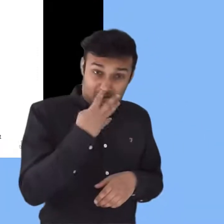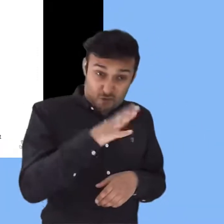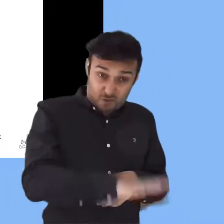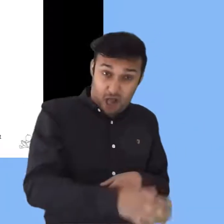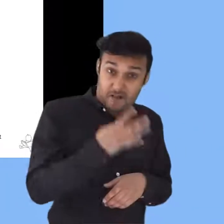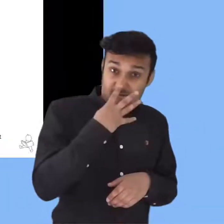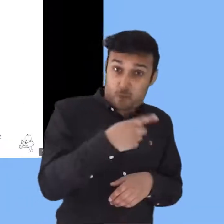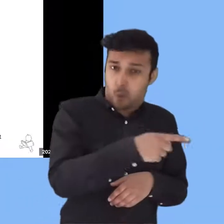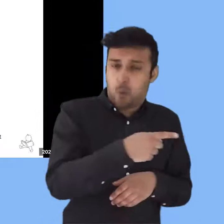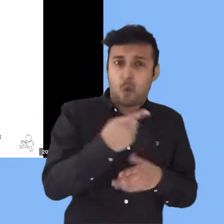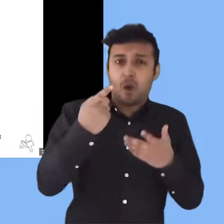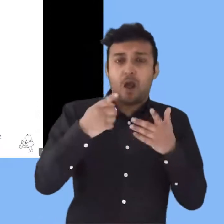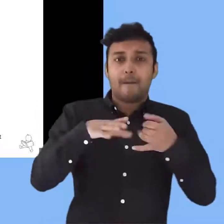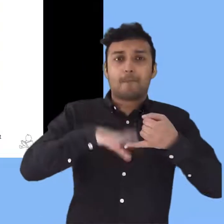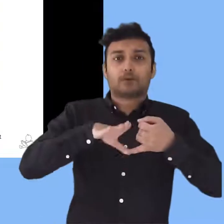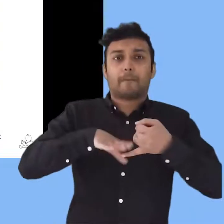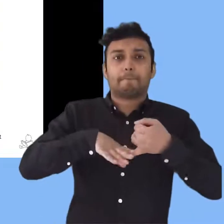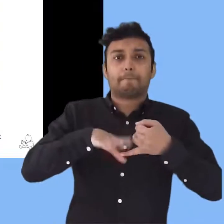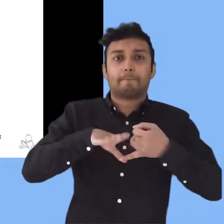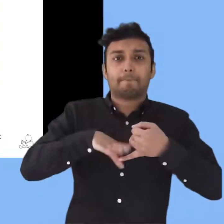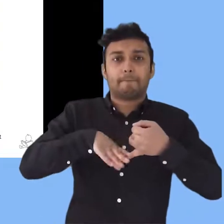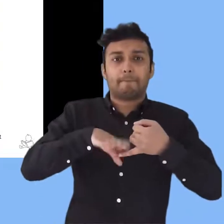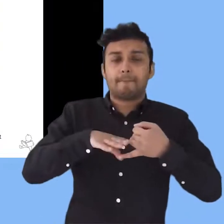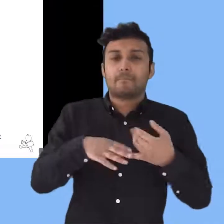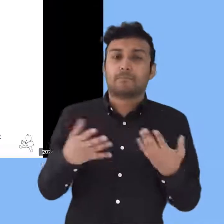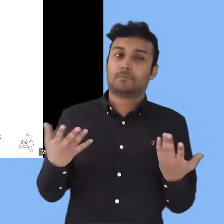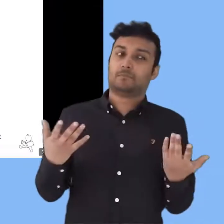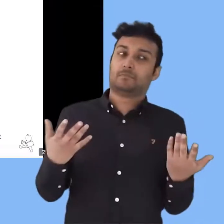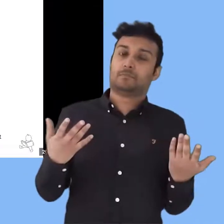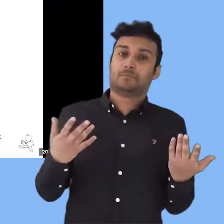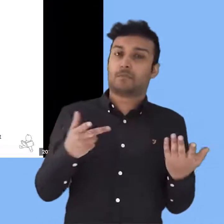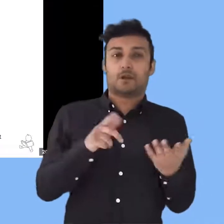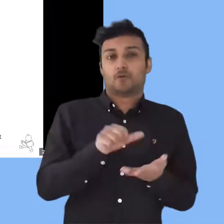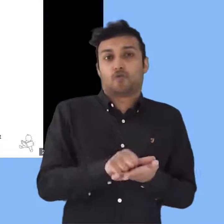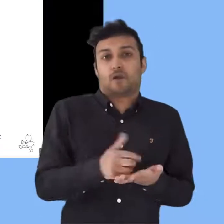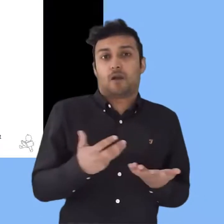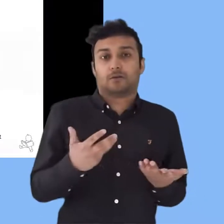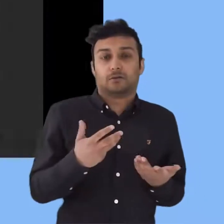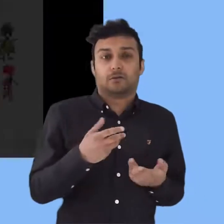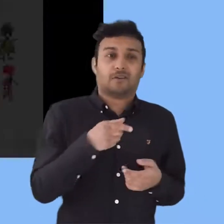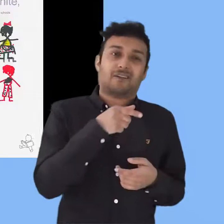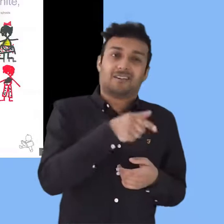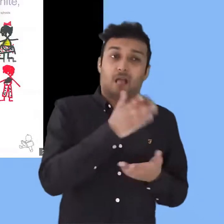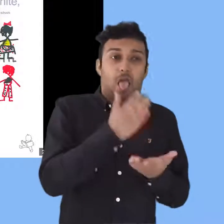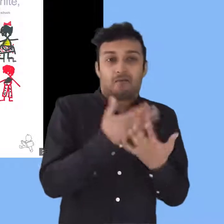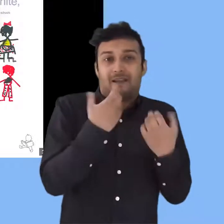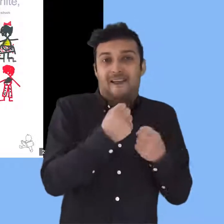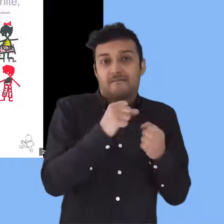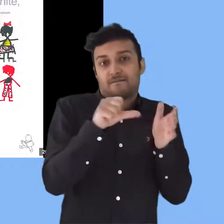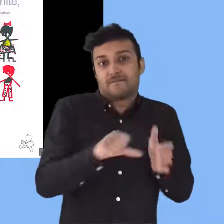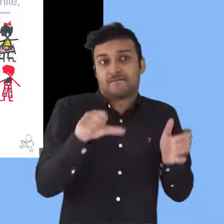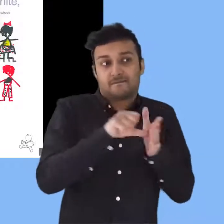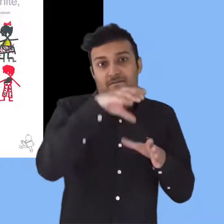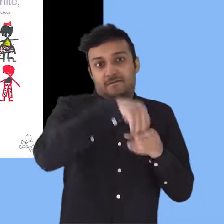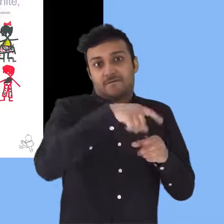and we cannot separate that from the role of racism in educational spaces. Some of you